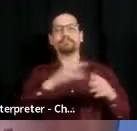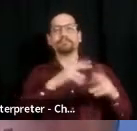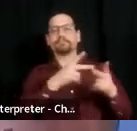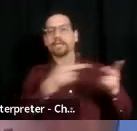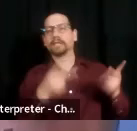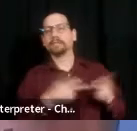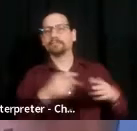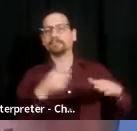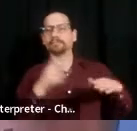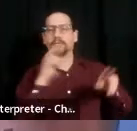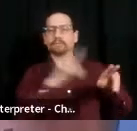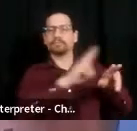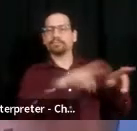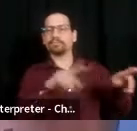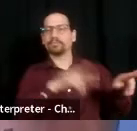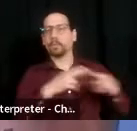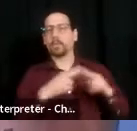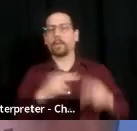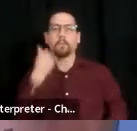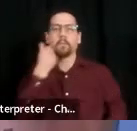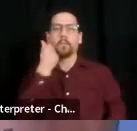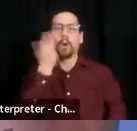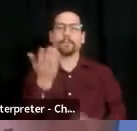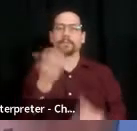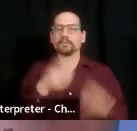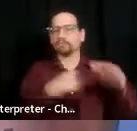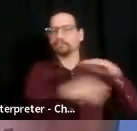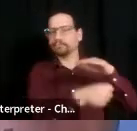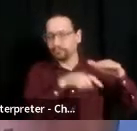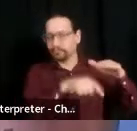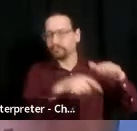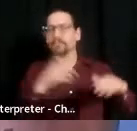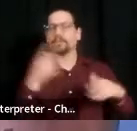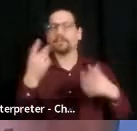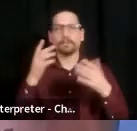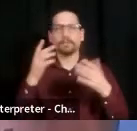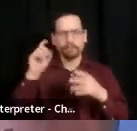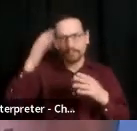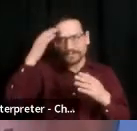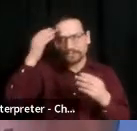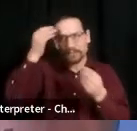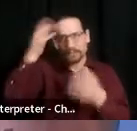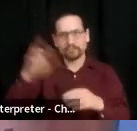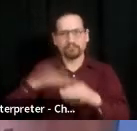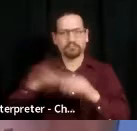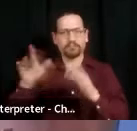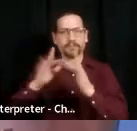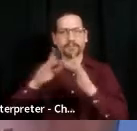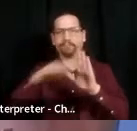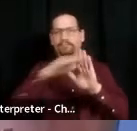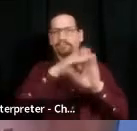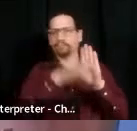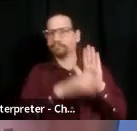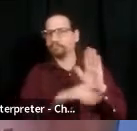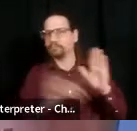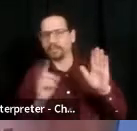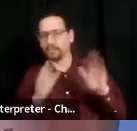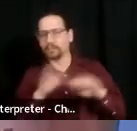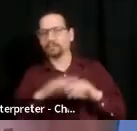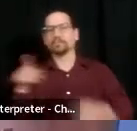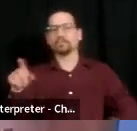shelter, a list of all available centers will be found at